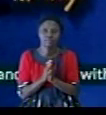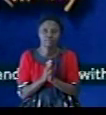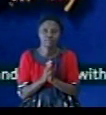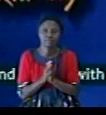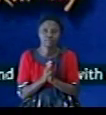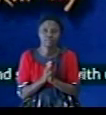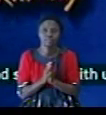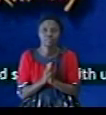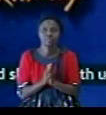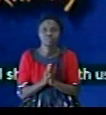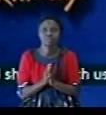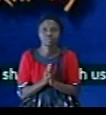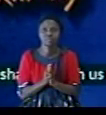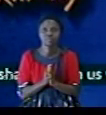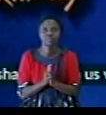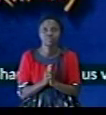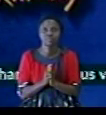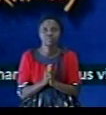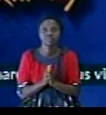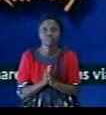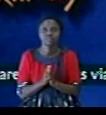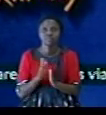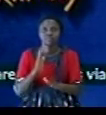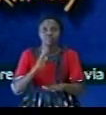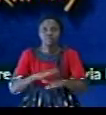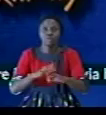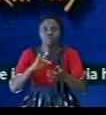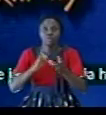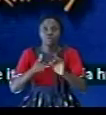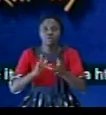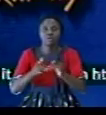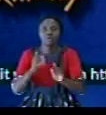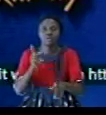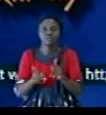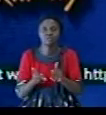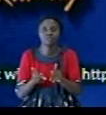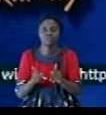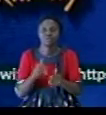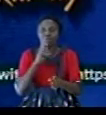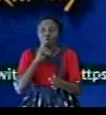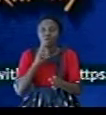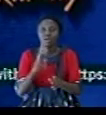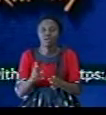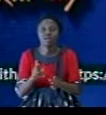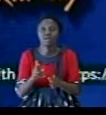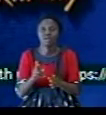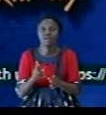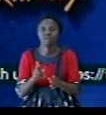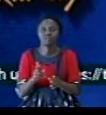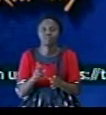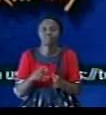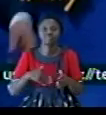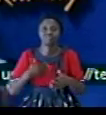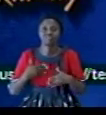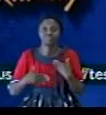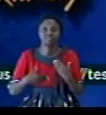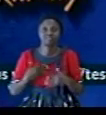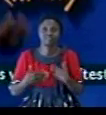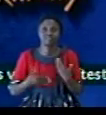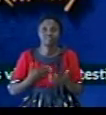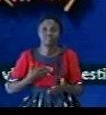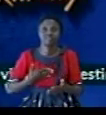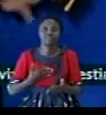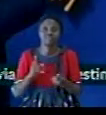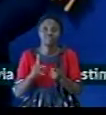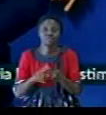Will not wait for us. They are too eager to testify. While we see, try to organize ourselves here